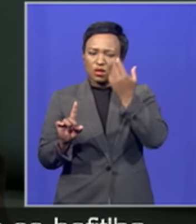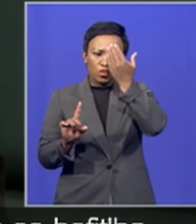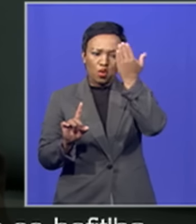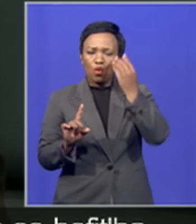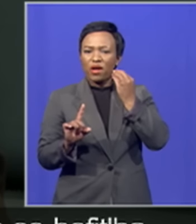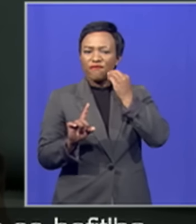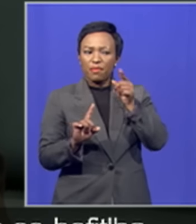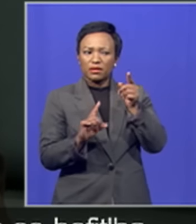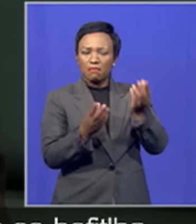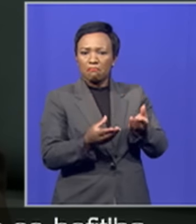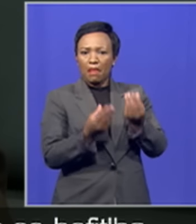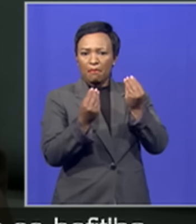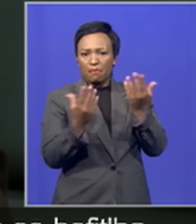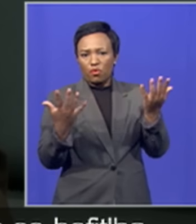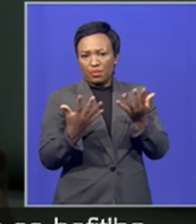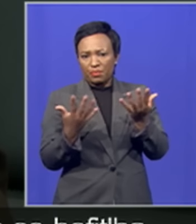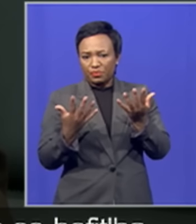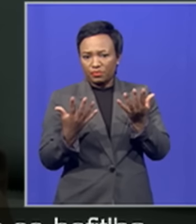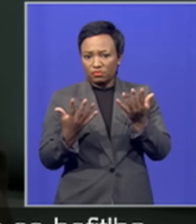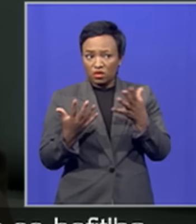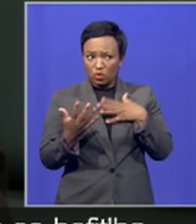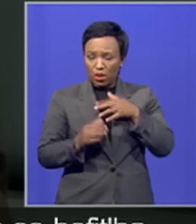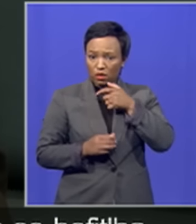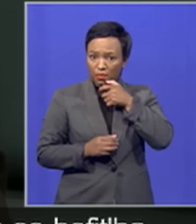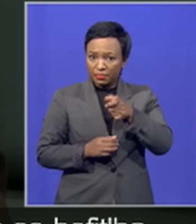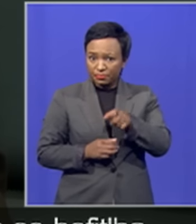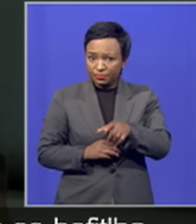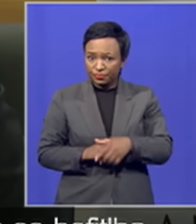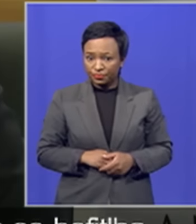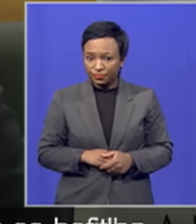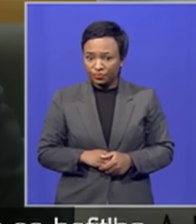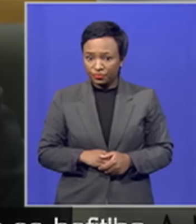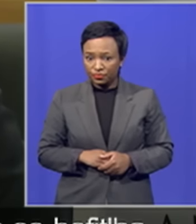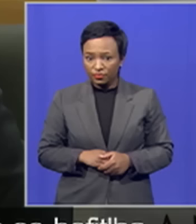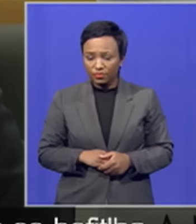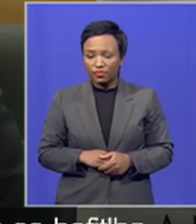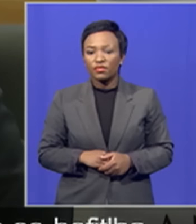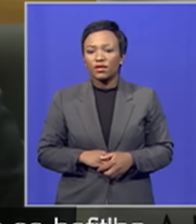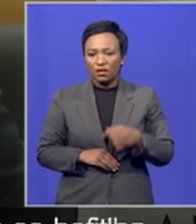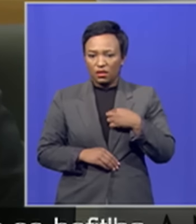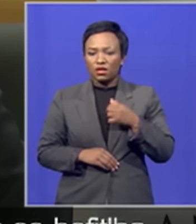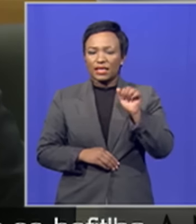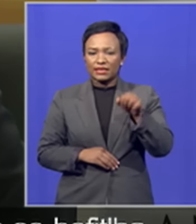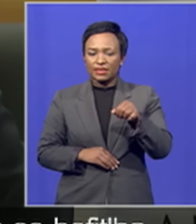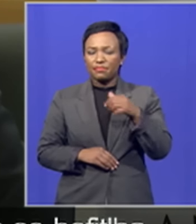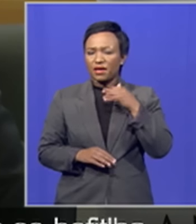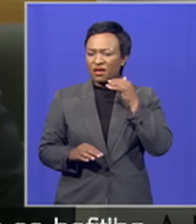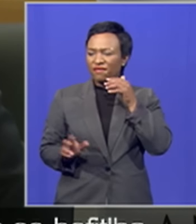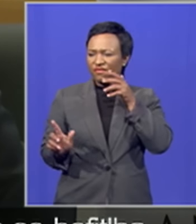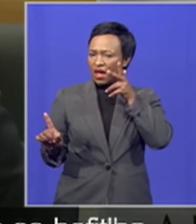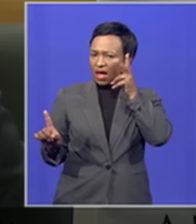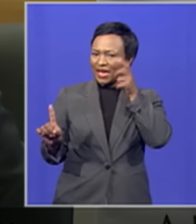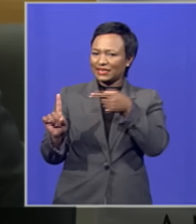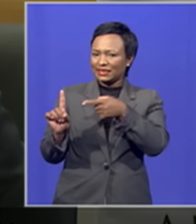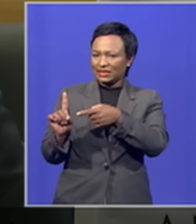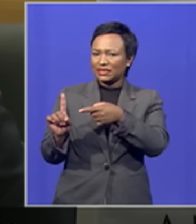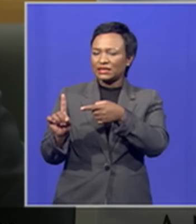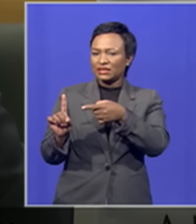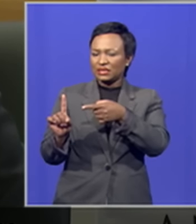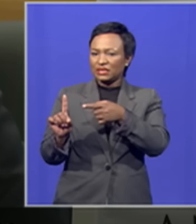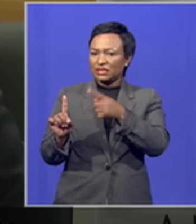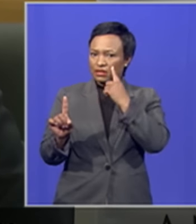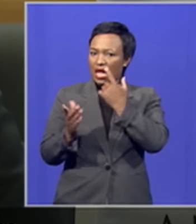this information from. Do you want to comment on that? I've heard the testimony of Captain Kruger, but I